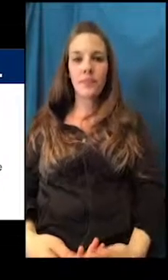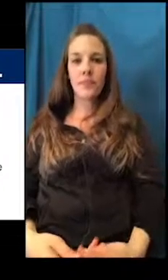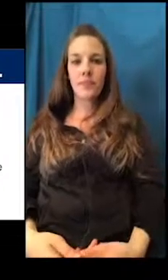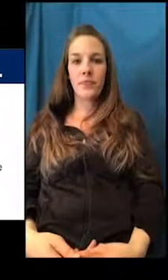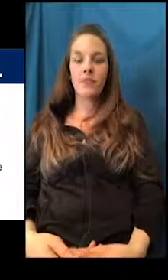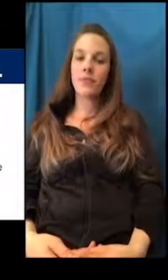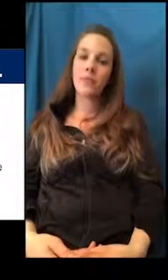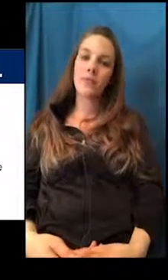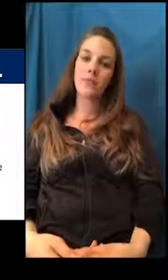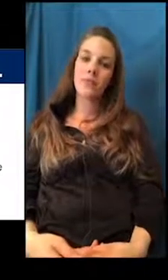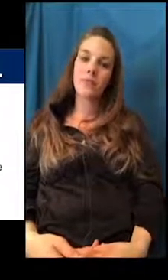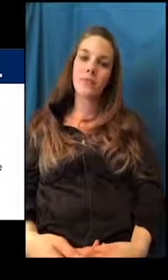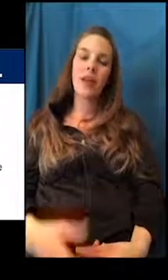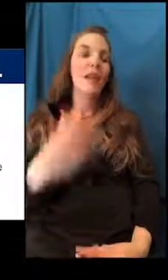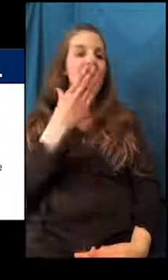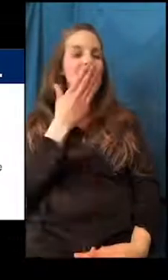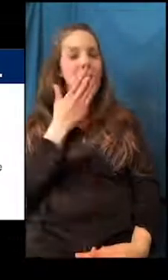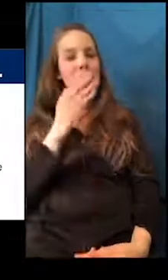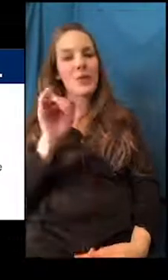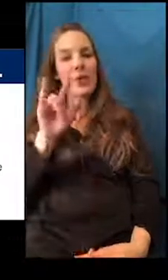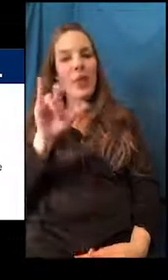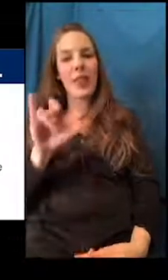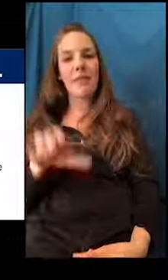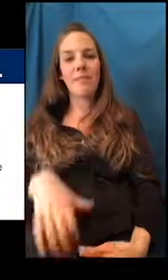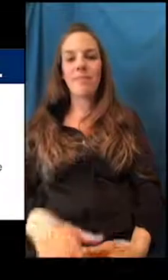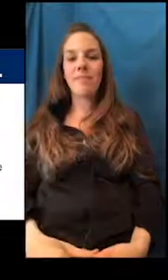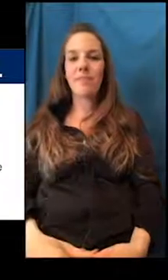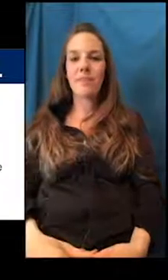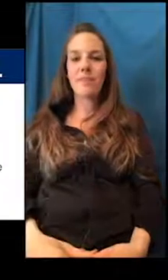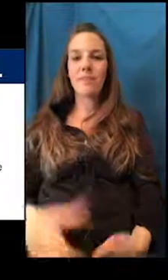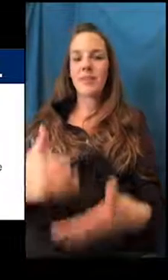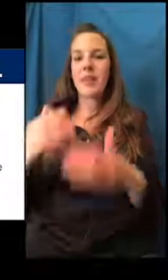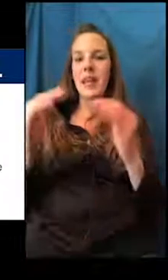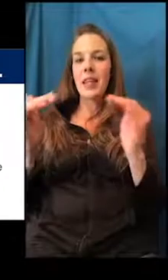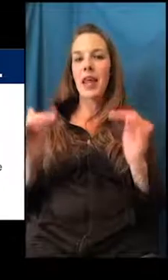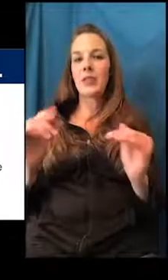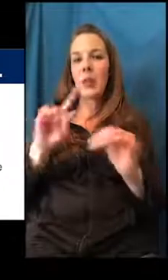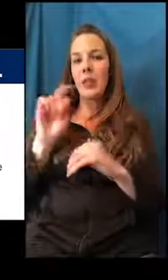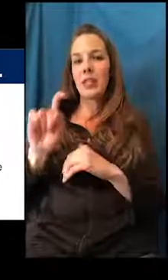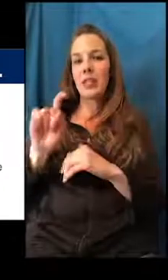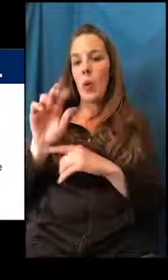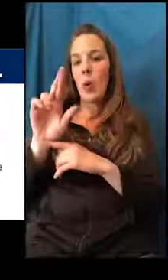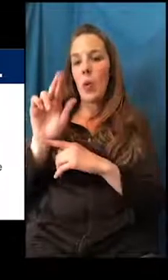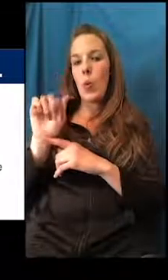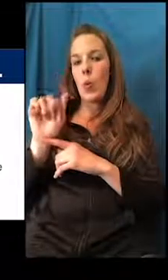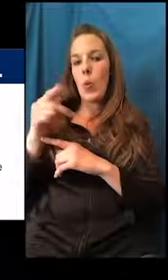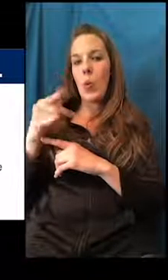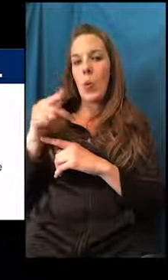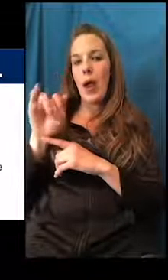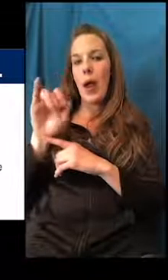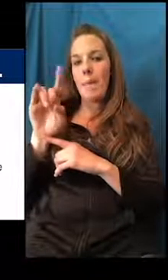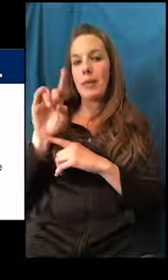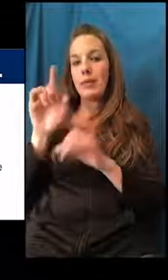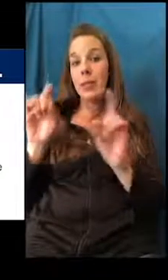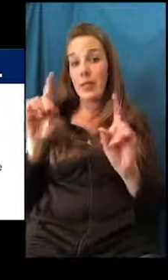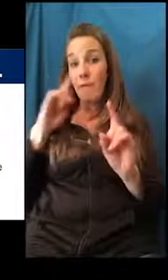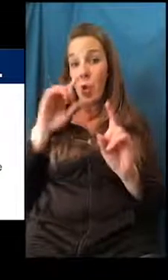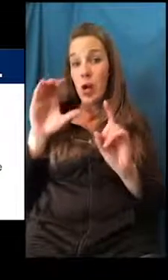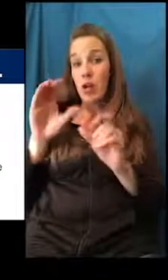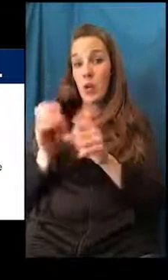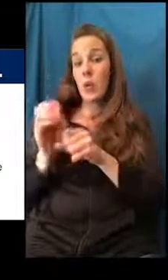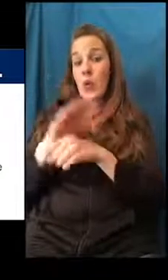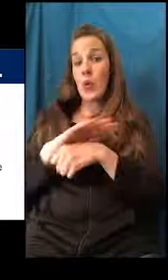Thank you, Julie. Our next question is rapid testing for COVID-19 available?